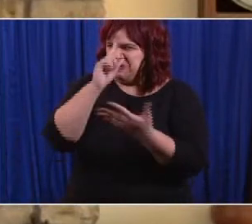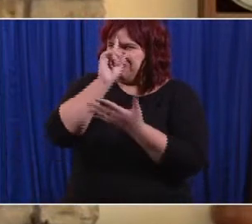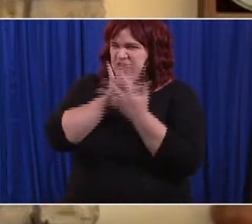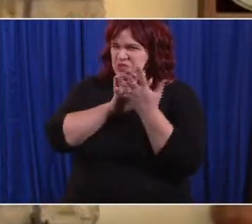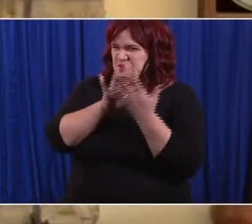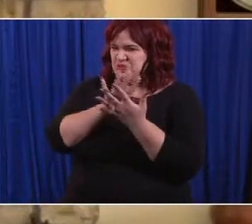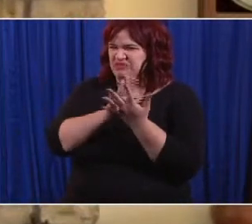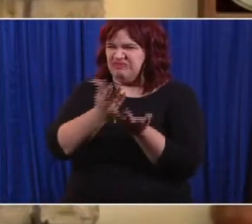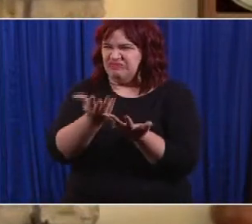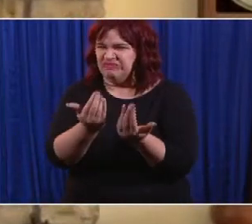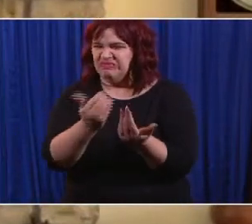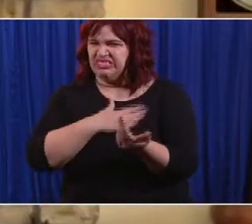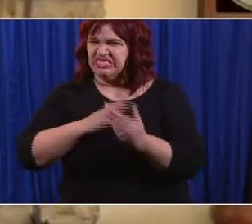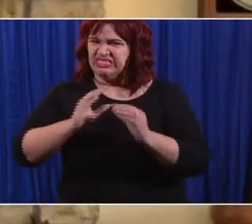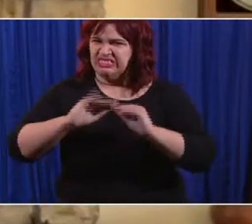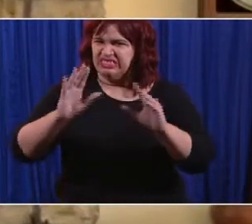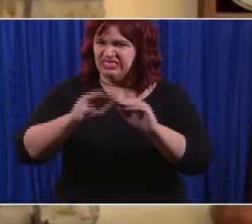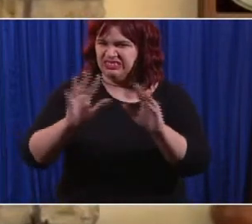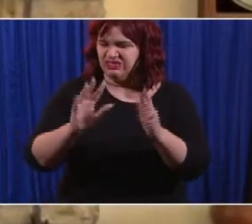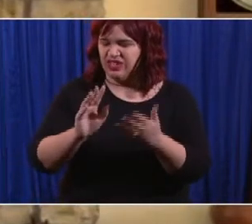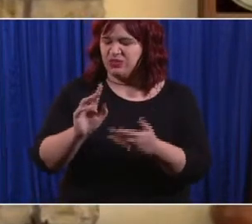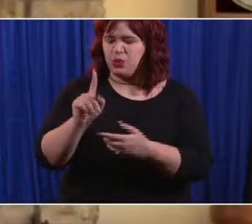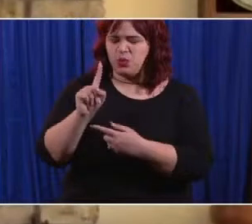Sure. I thought 1C